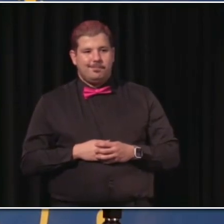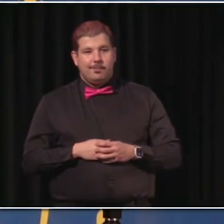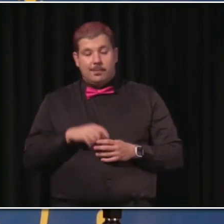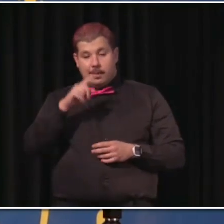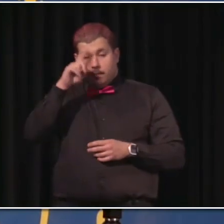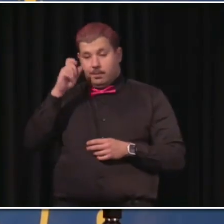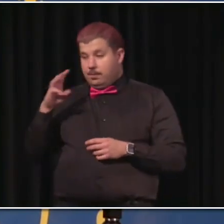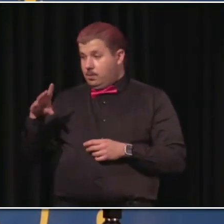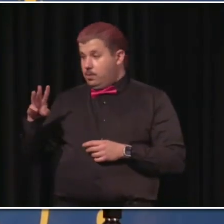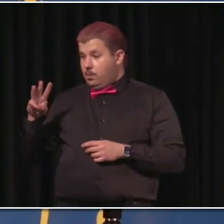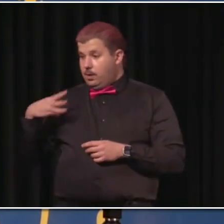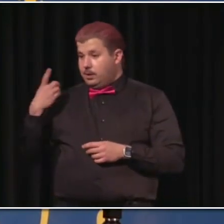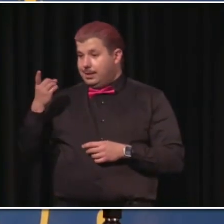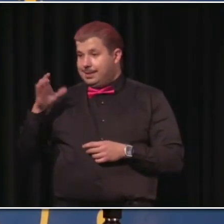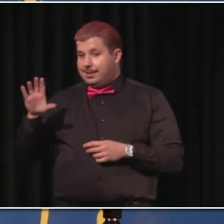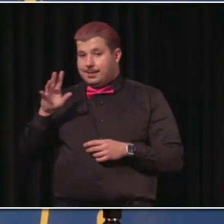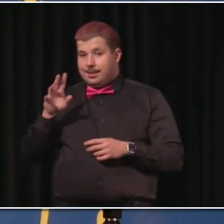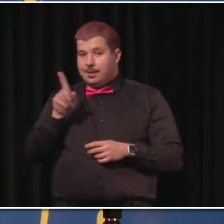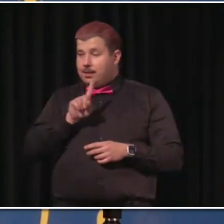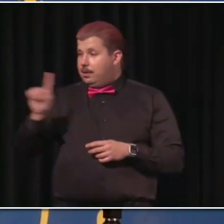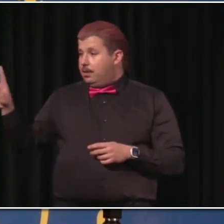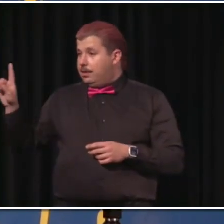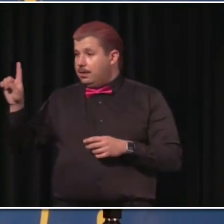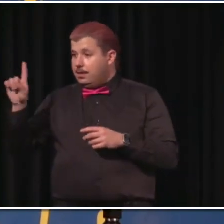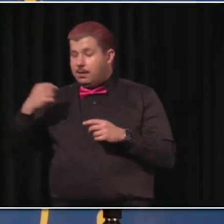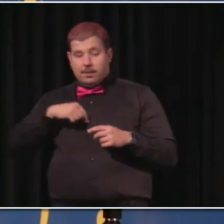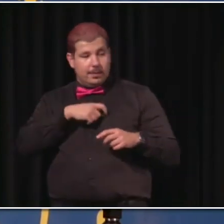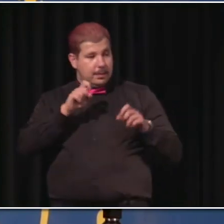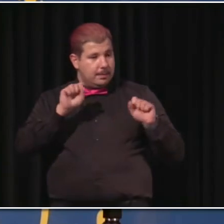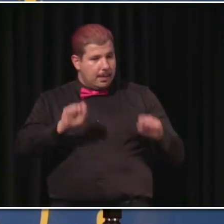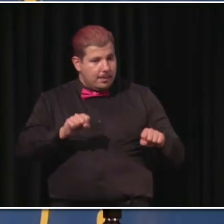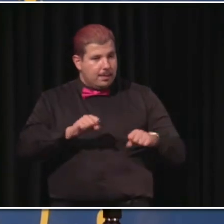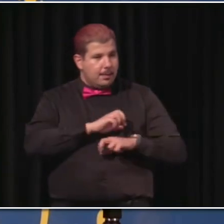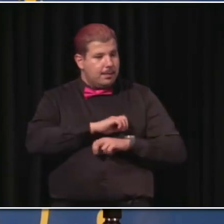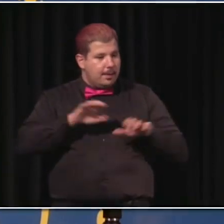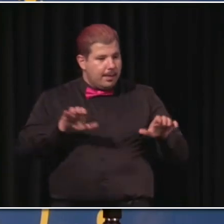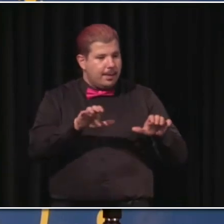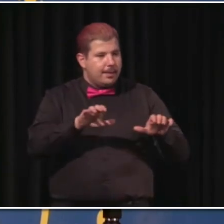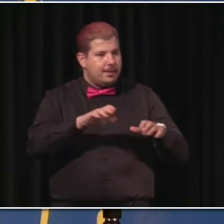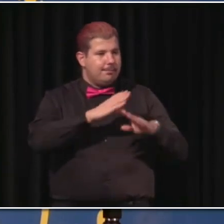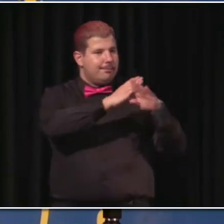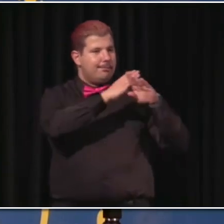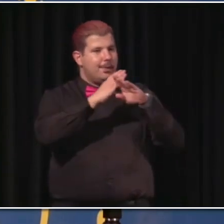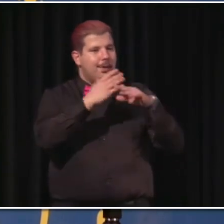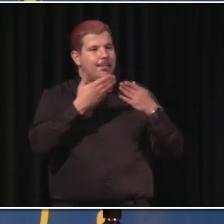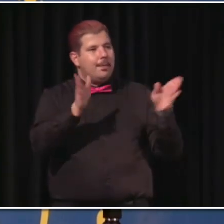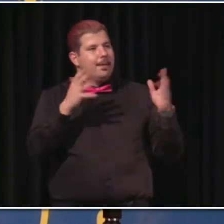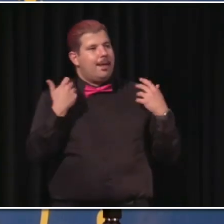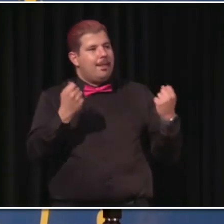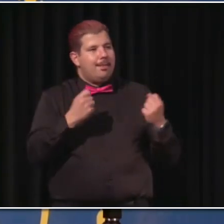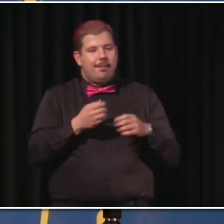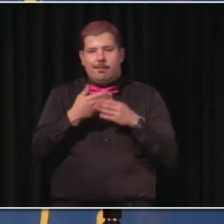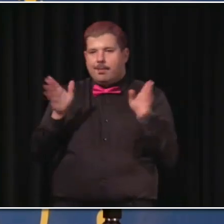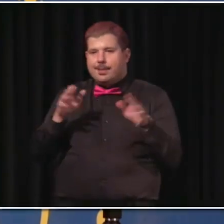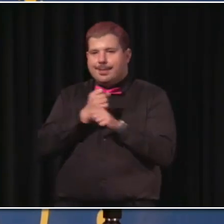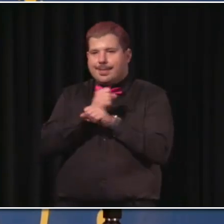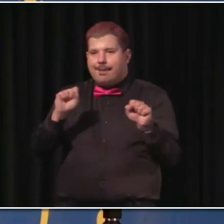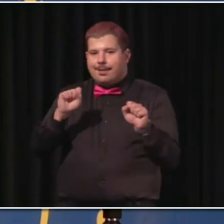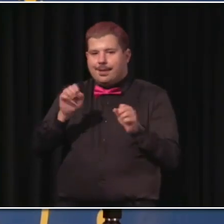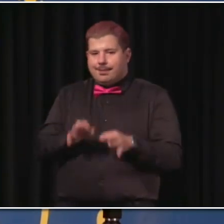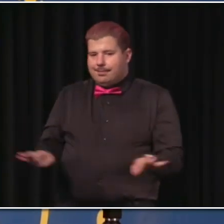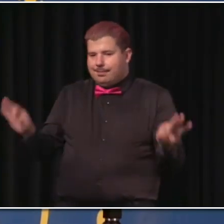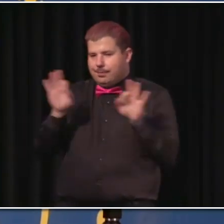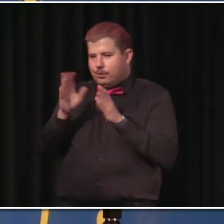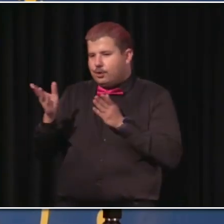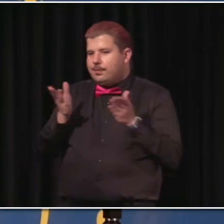Because when Washington walks away, we need to be able to act to protect public health, public safety, and essential